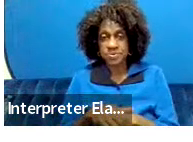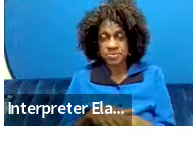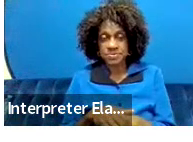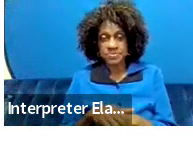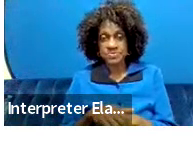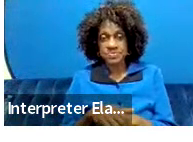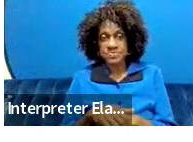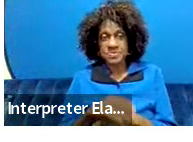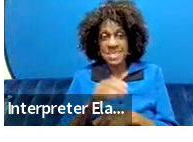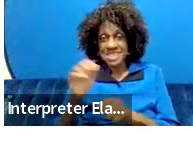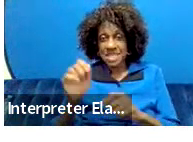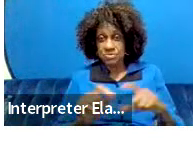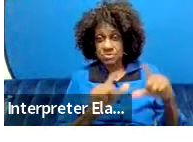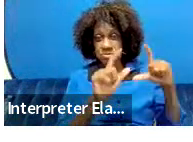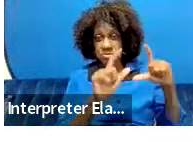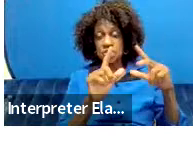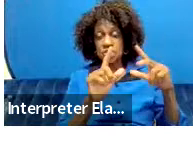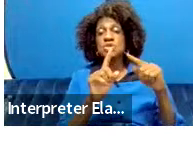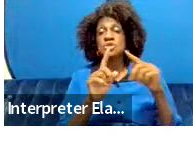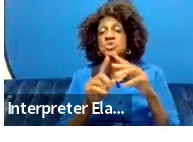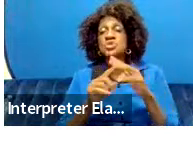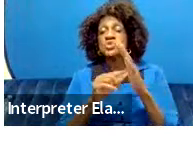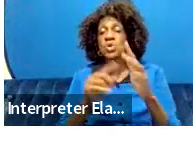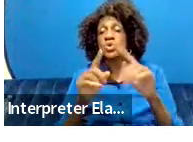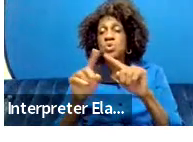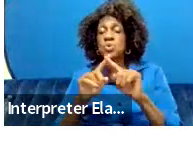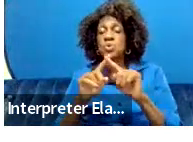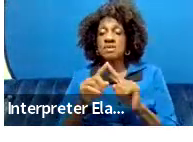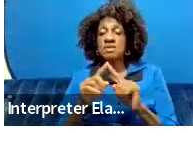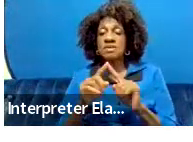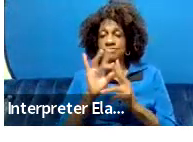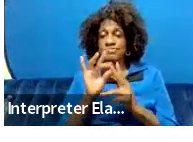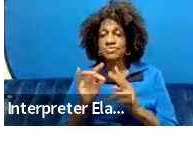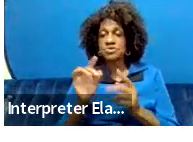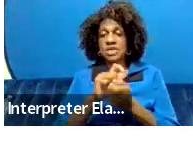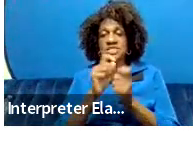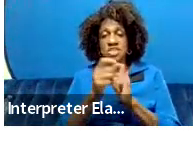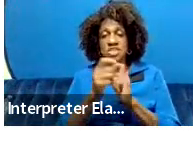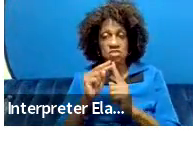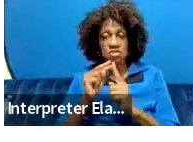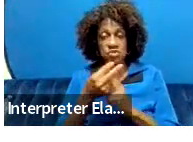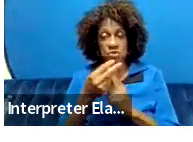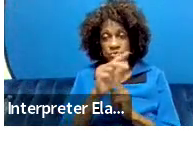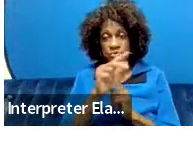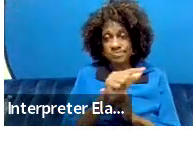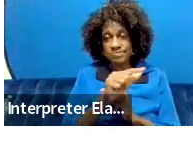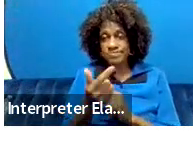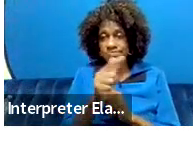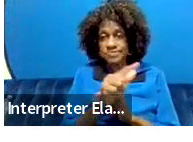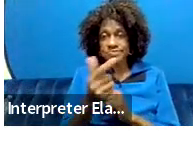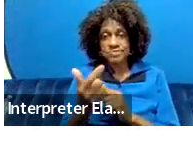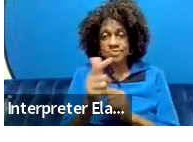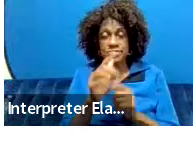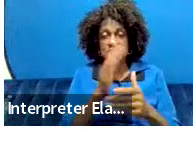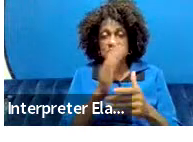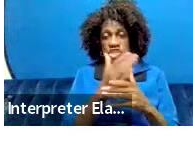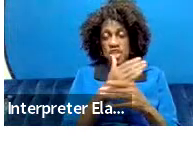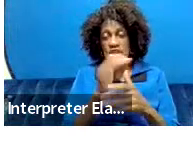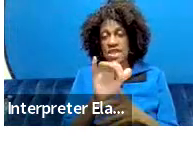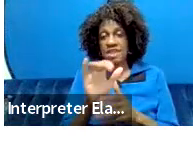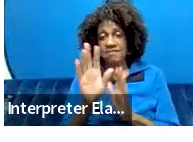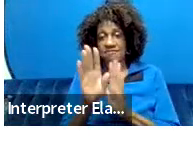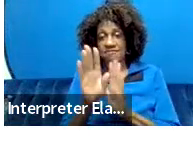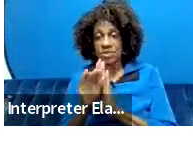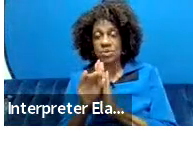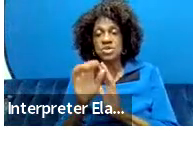This is just a screen that shows you the different options to be able to change your view, to swap between the shared screen and video, or you